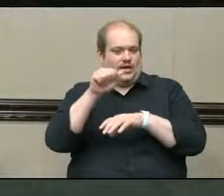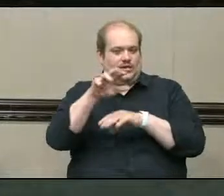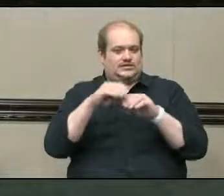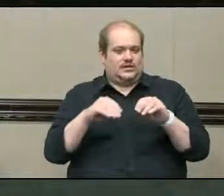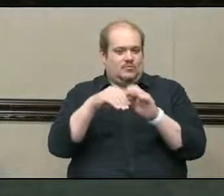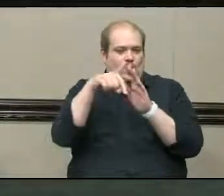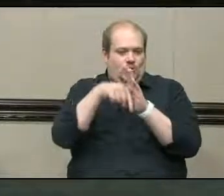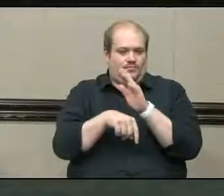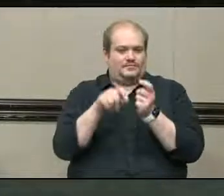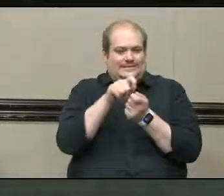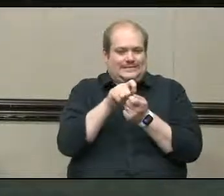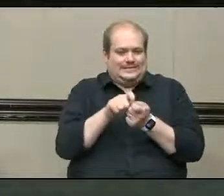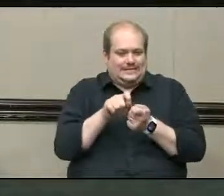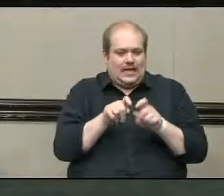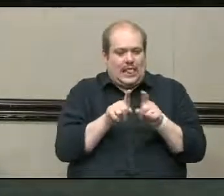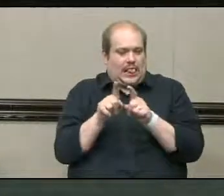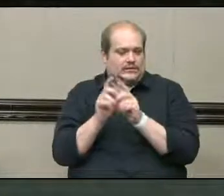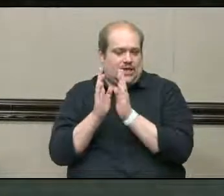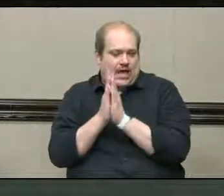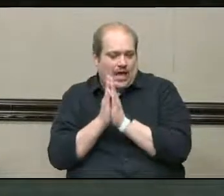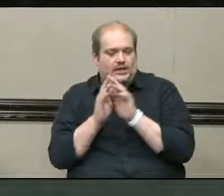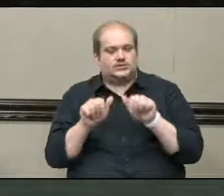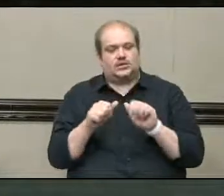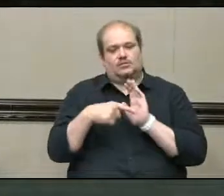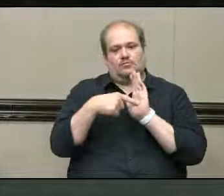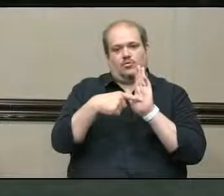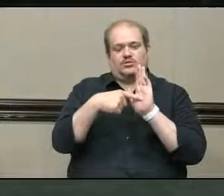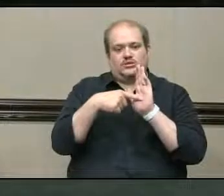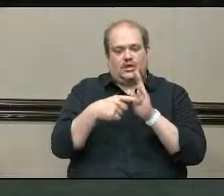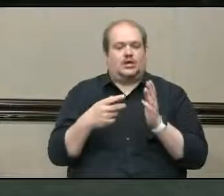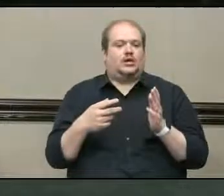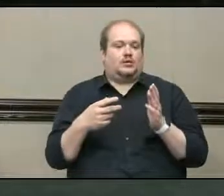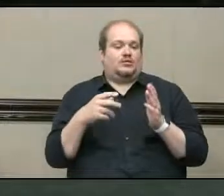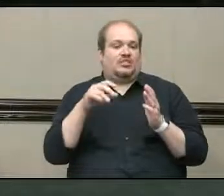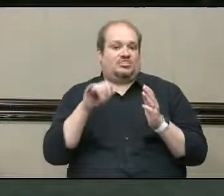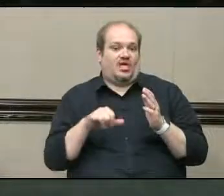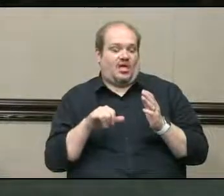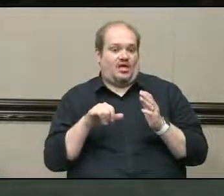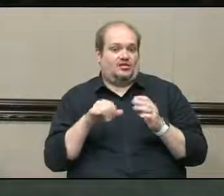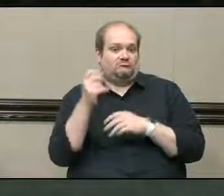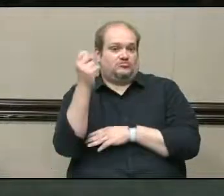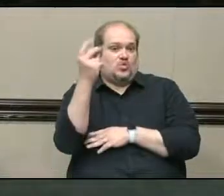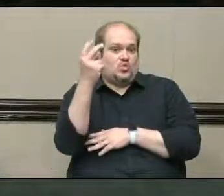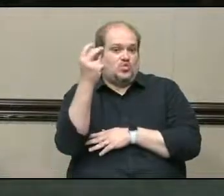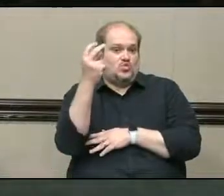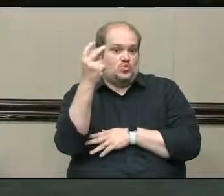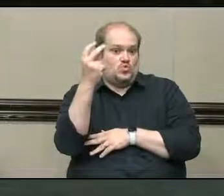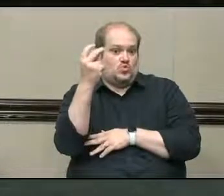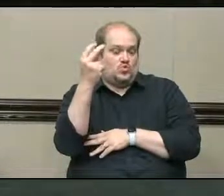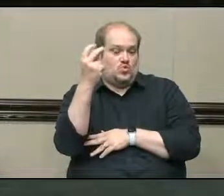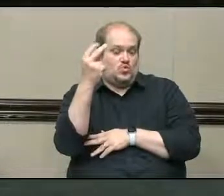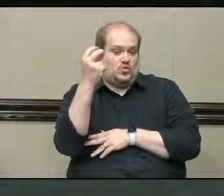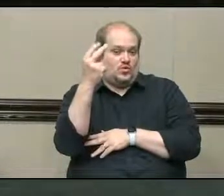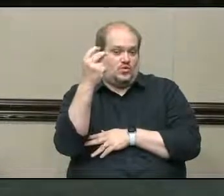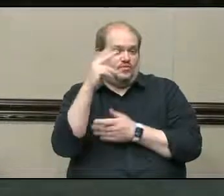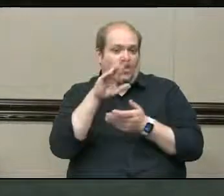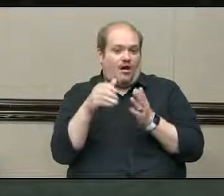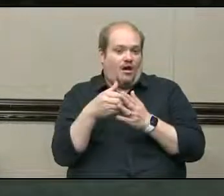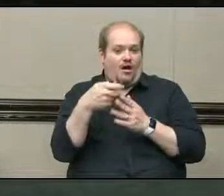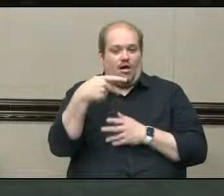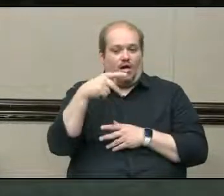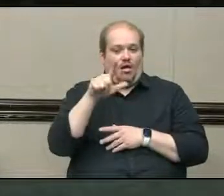more detailed stuff as they ask that we can present. That is held at noon. And so not all the